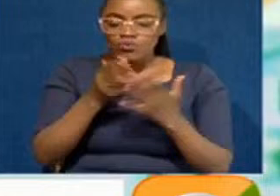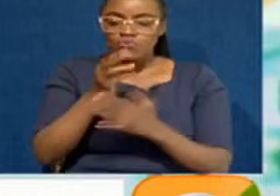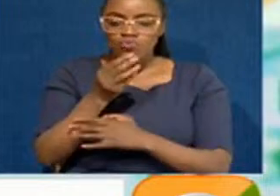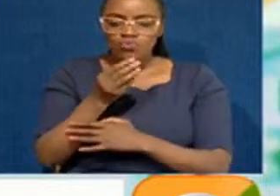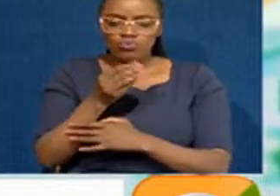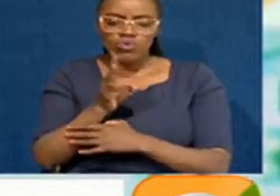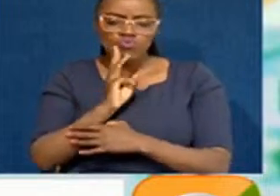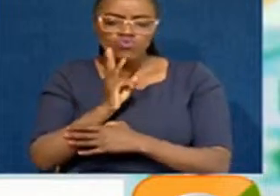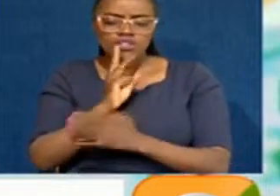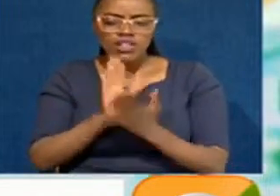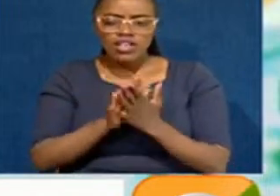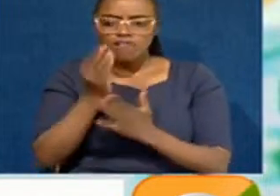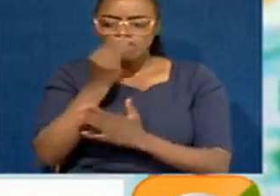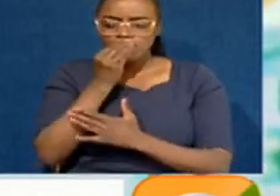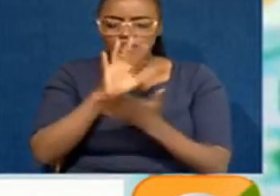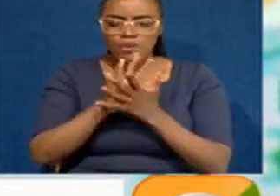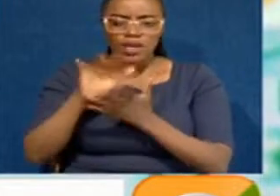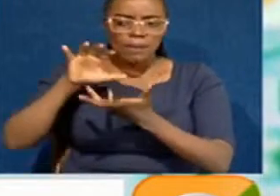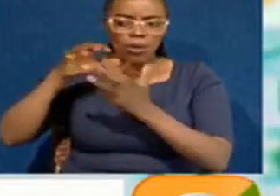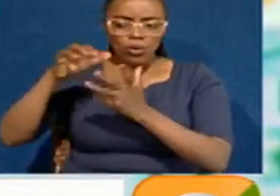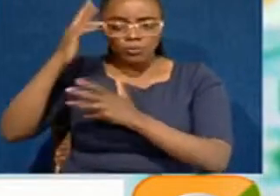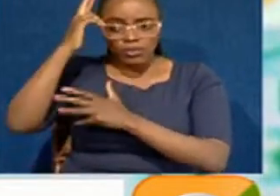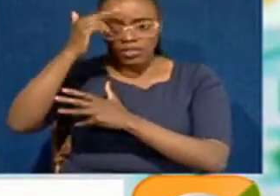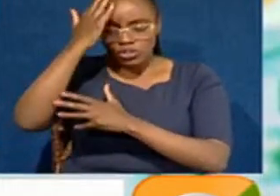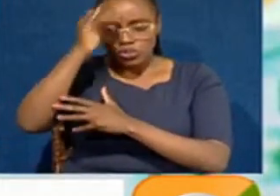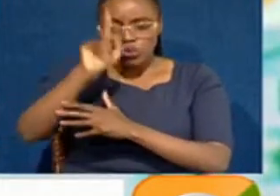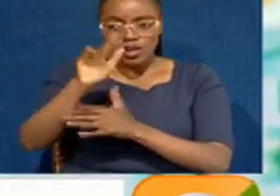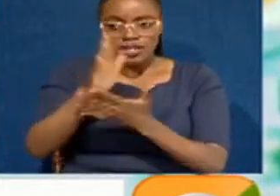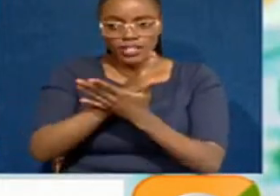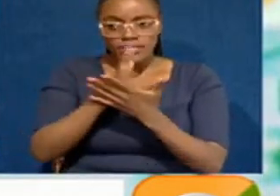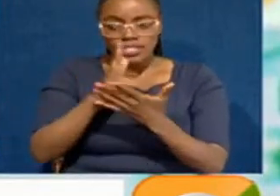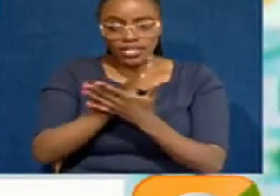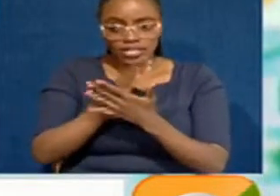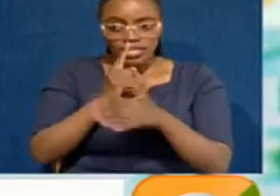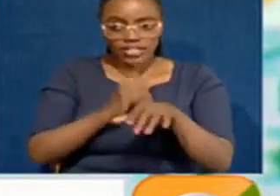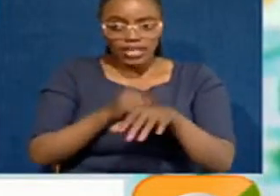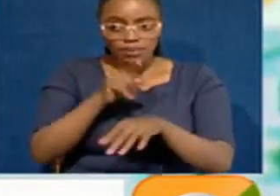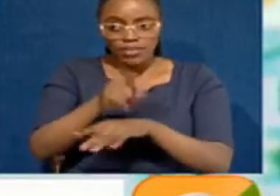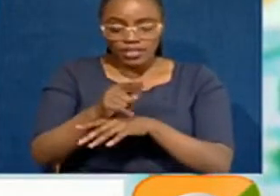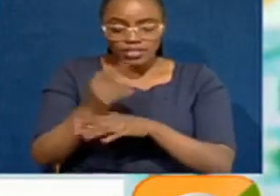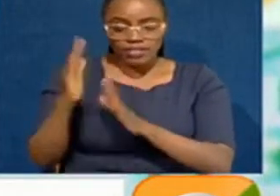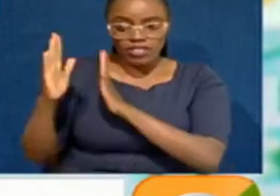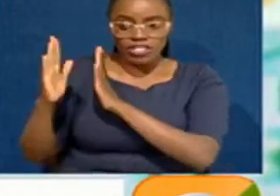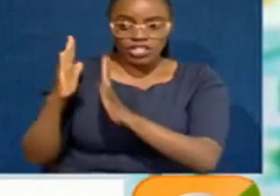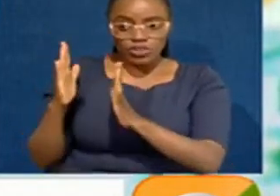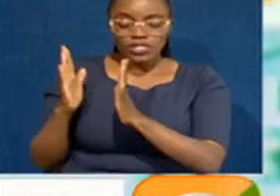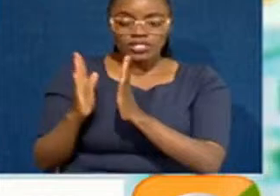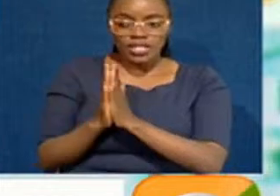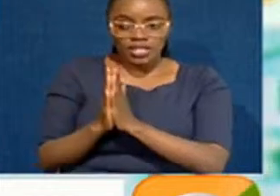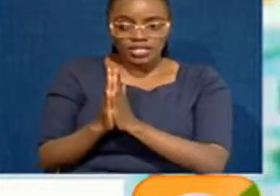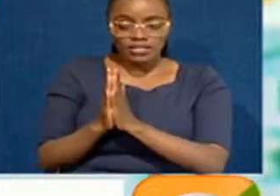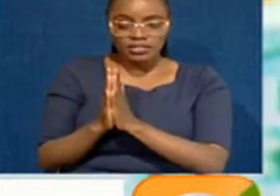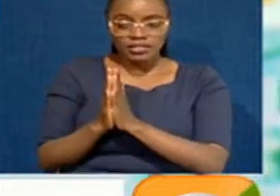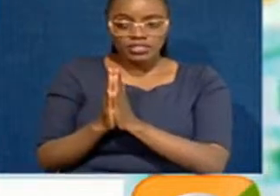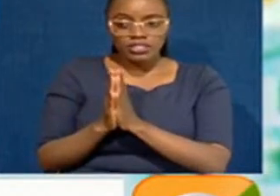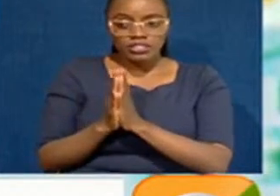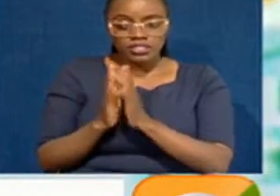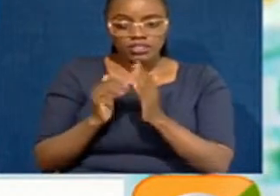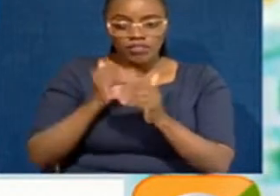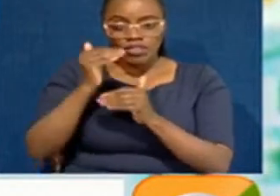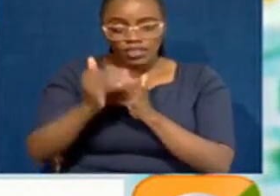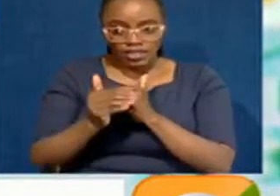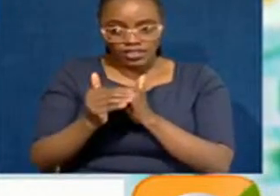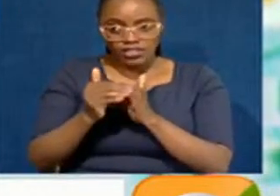definitely creates conflicts. So that's why actually one sector is dealing with the climate security yes. and peace nexus